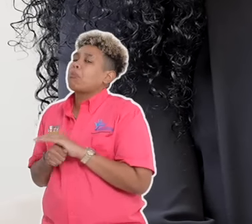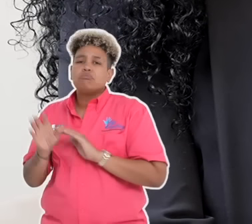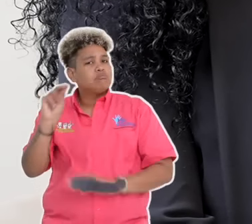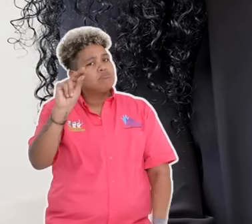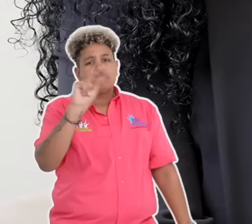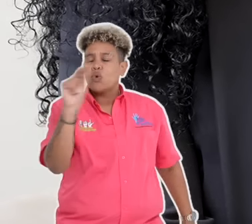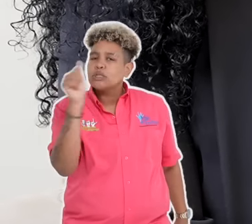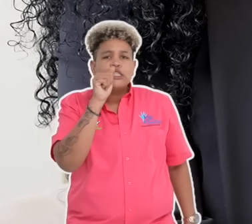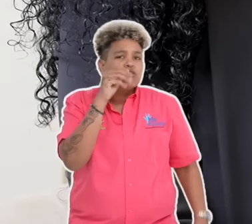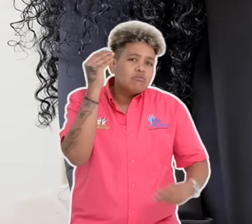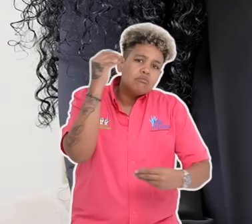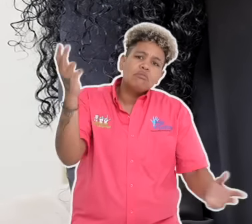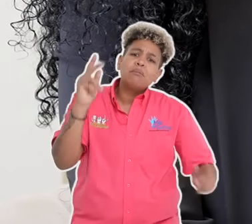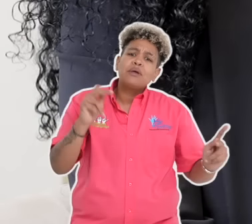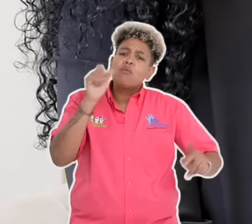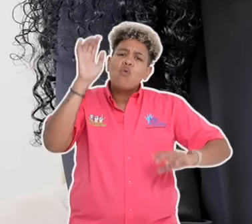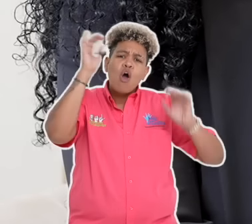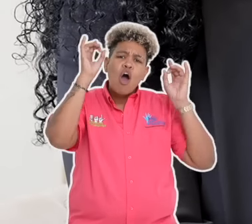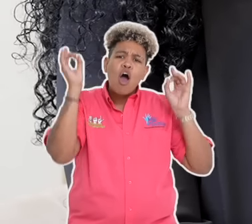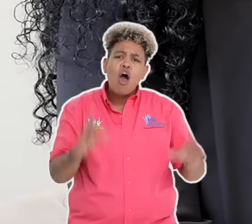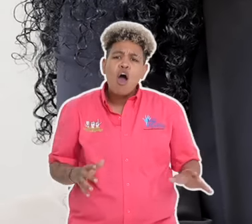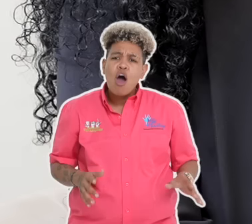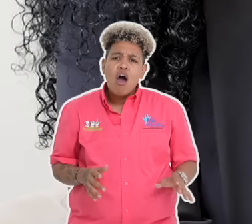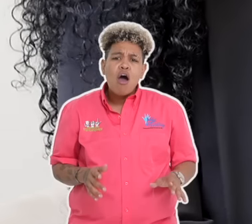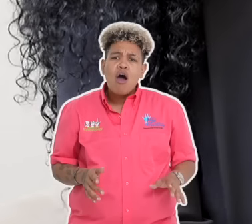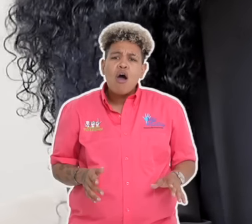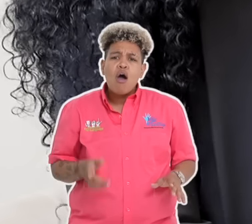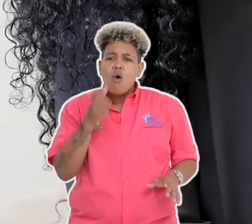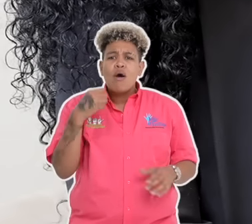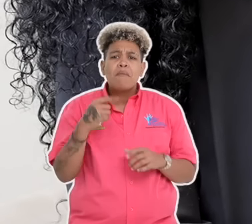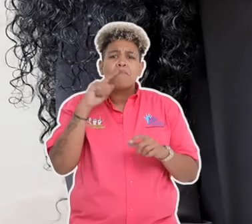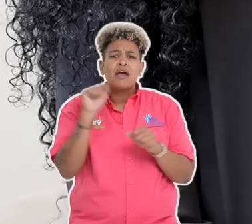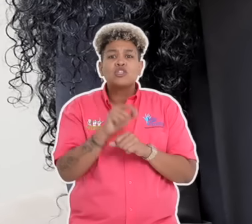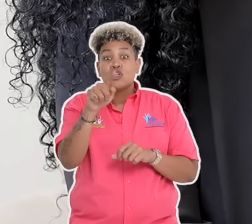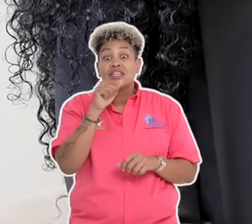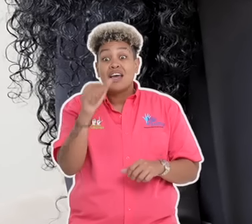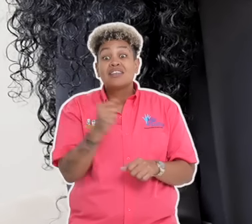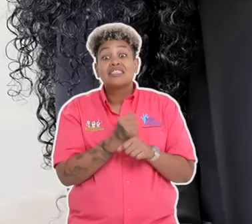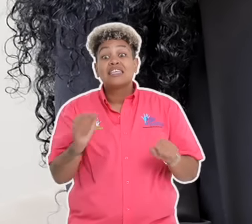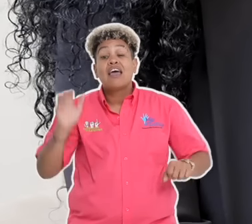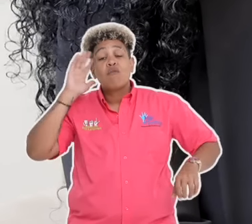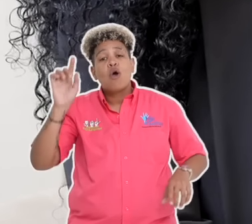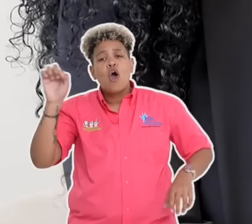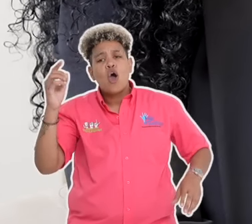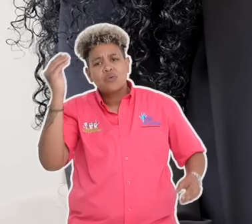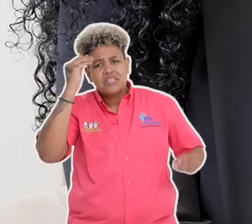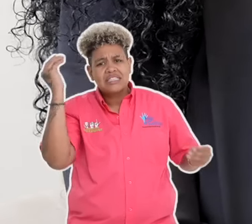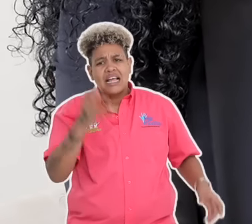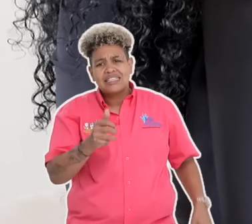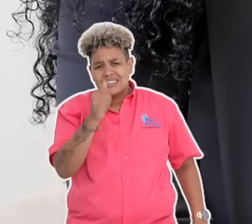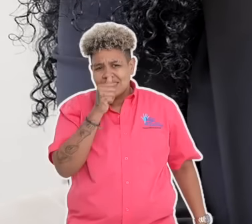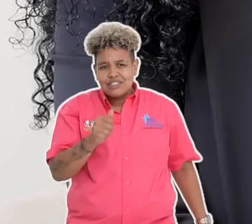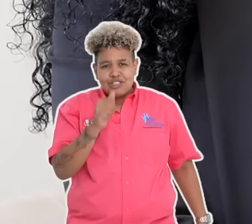because the people who are horrible are who make sure that you're not safe, they will always tell